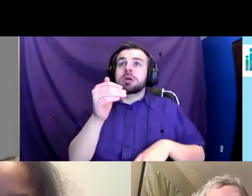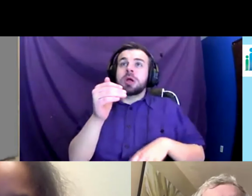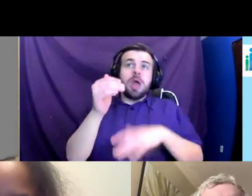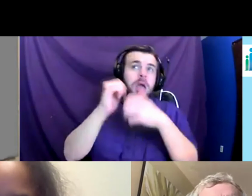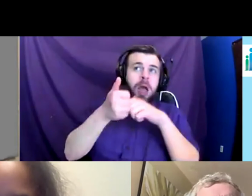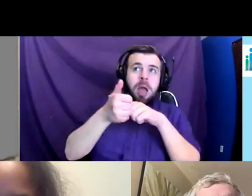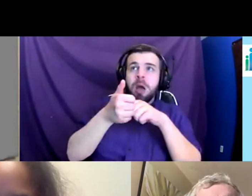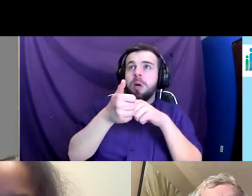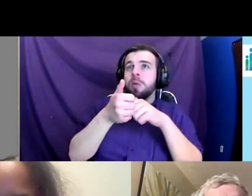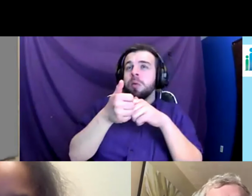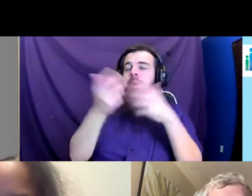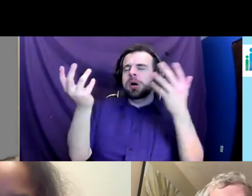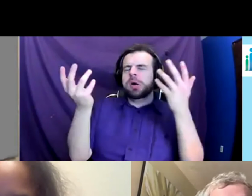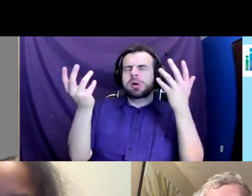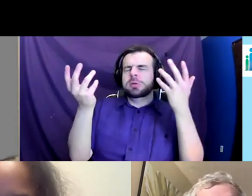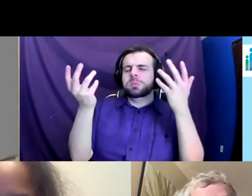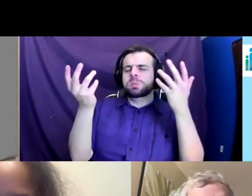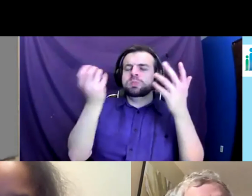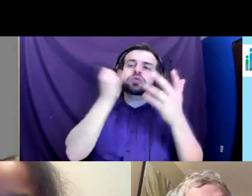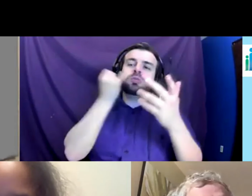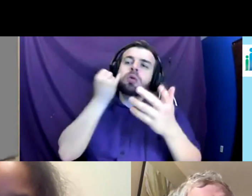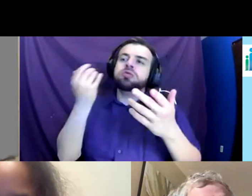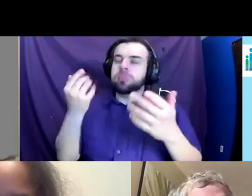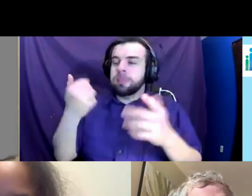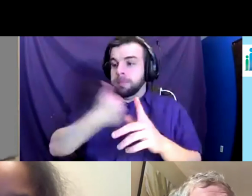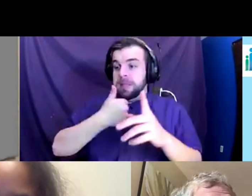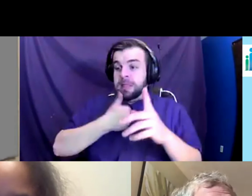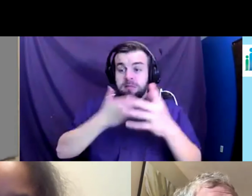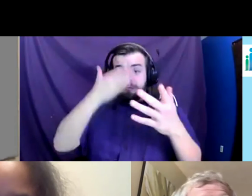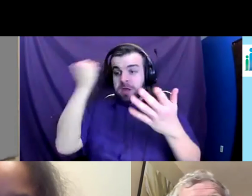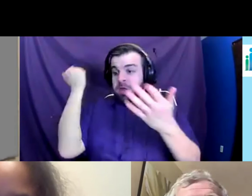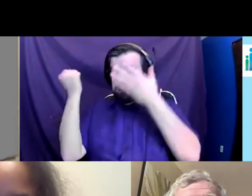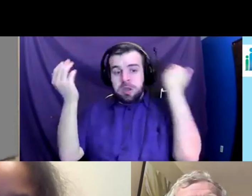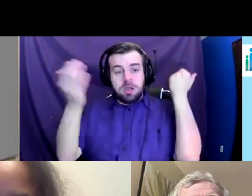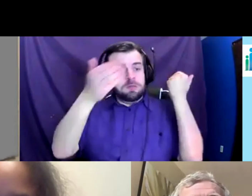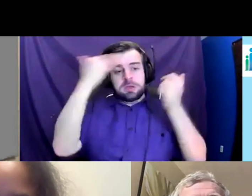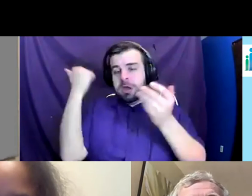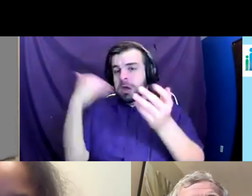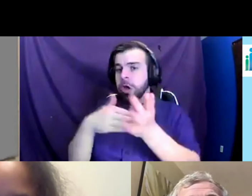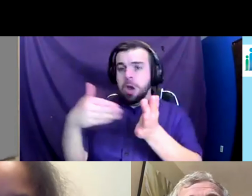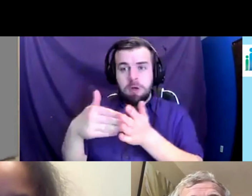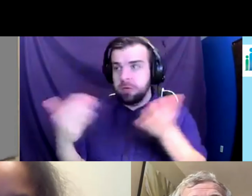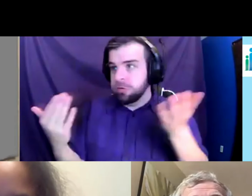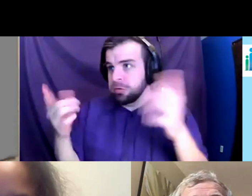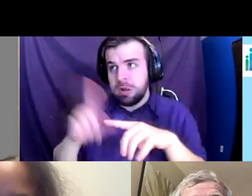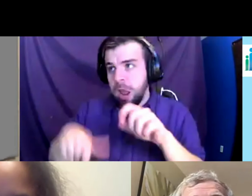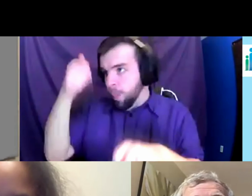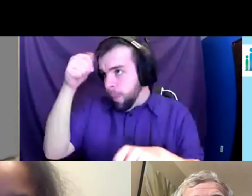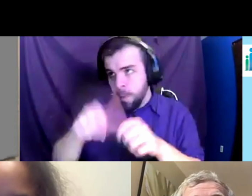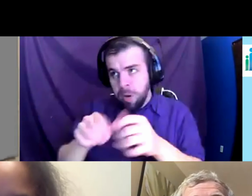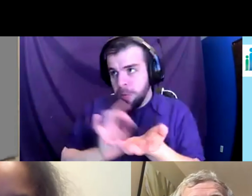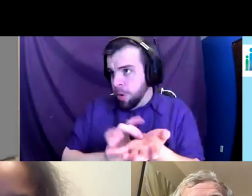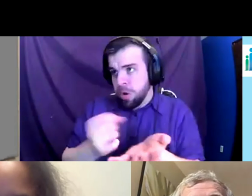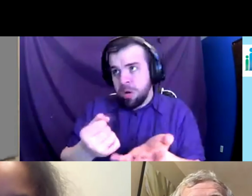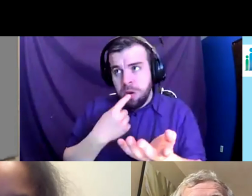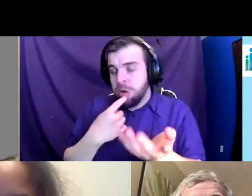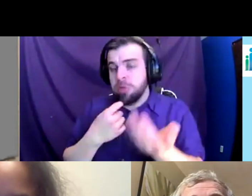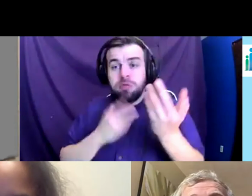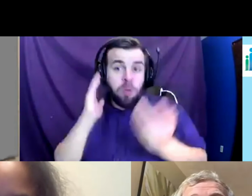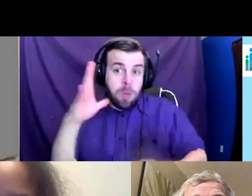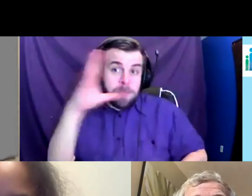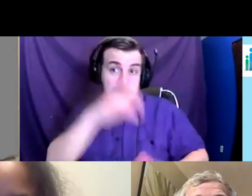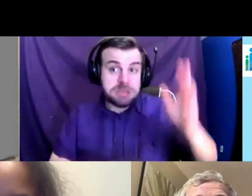have a hard time remembering things. And so there's going to be days that I miss my medicine if I don't remember